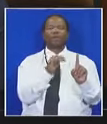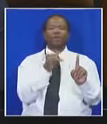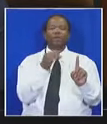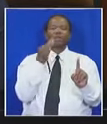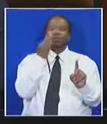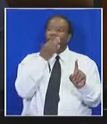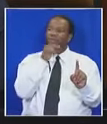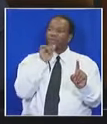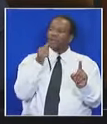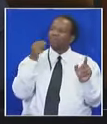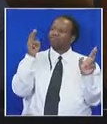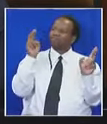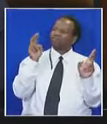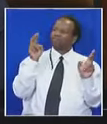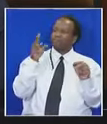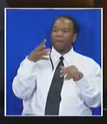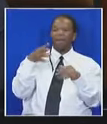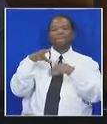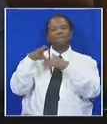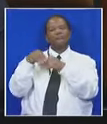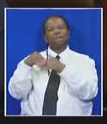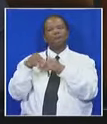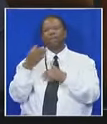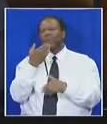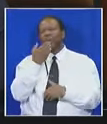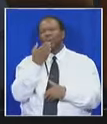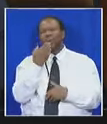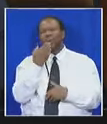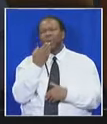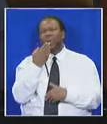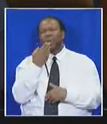or you were referring to who?